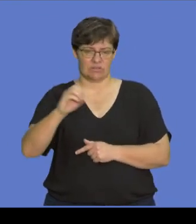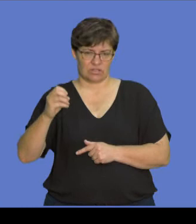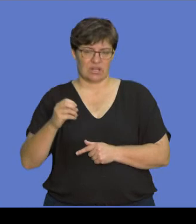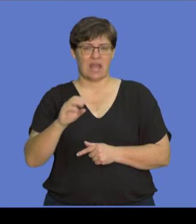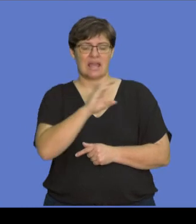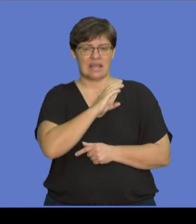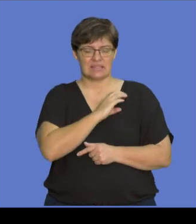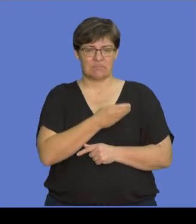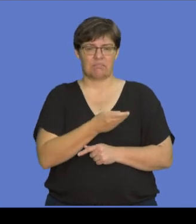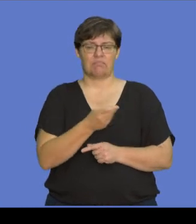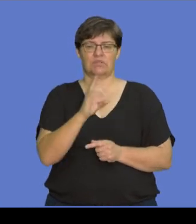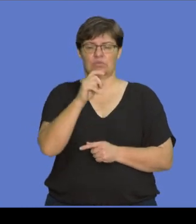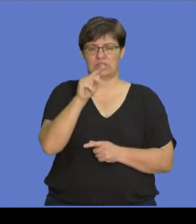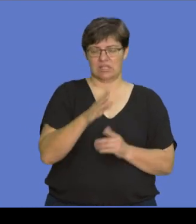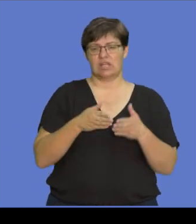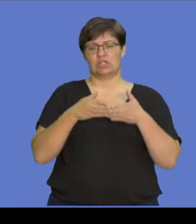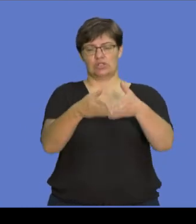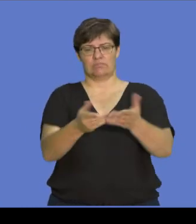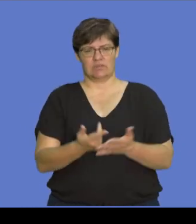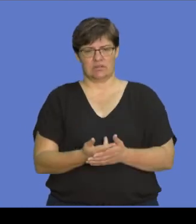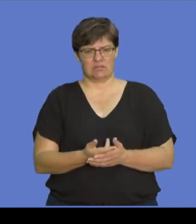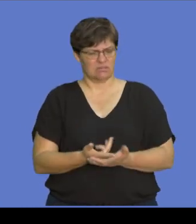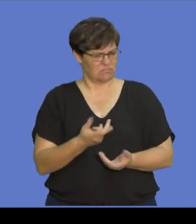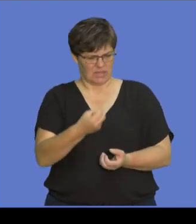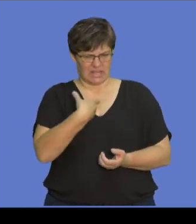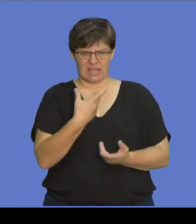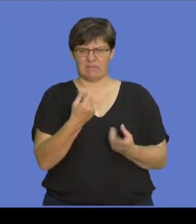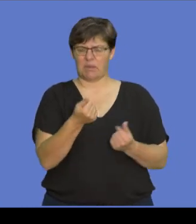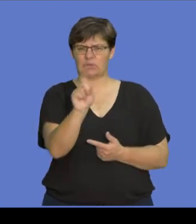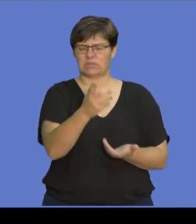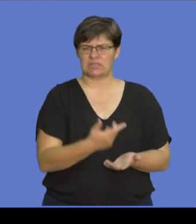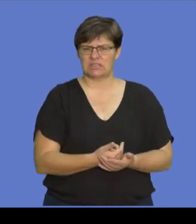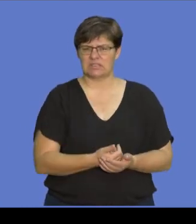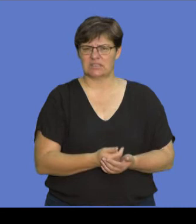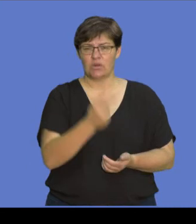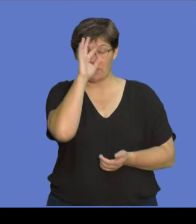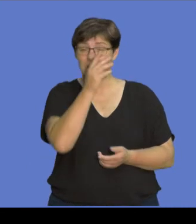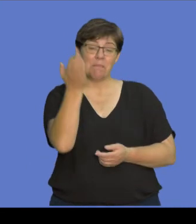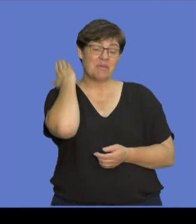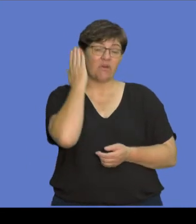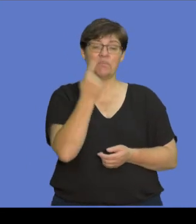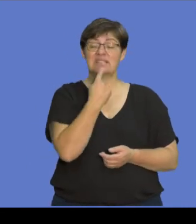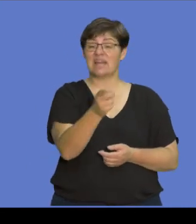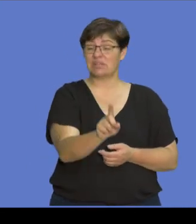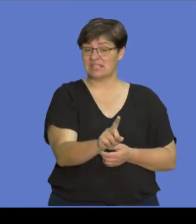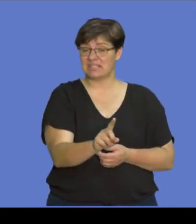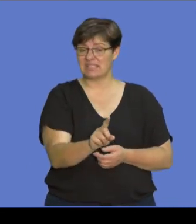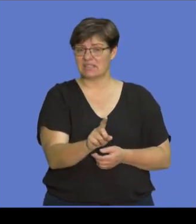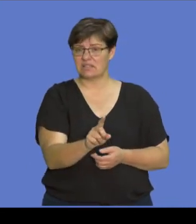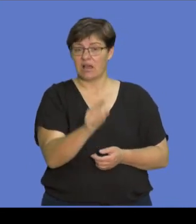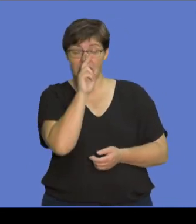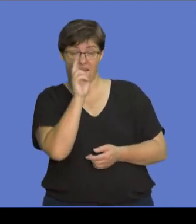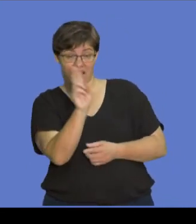customs duty and shipping charges. Now, what figure am I given? Remember, I alluded to this in the previous segment, and I